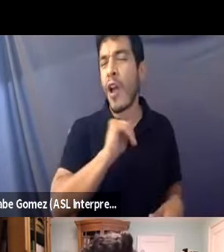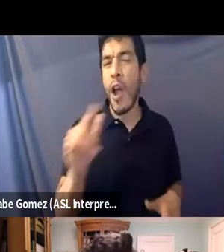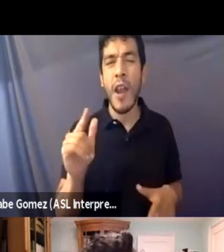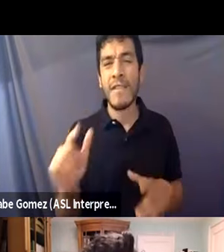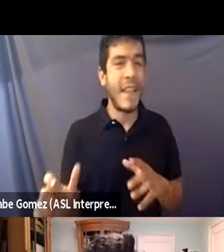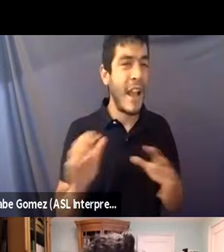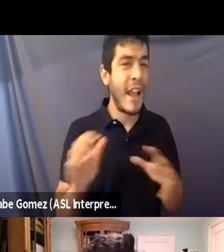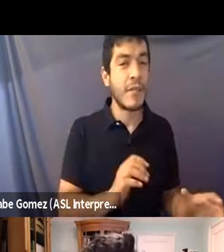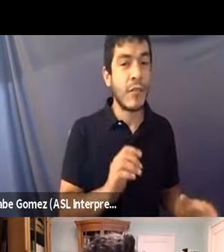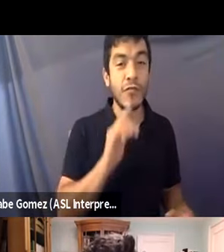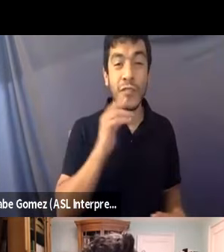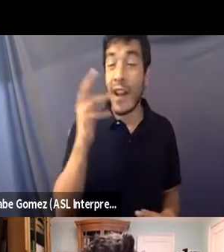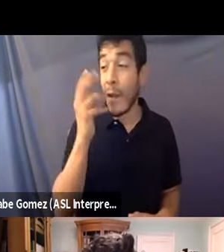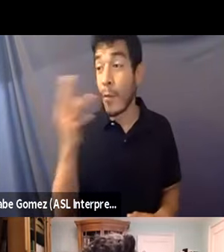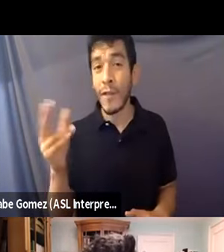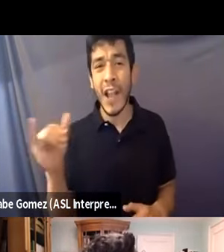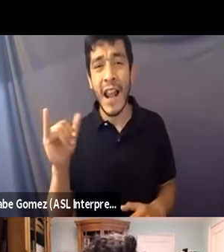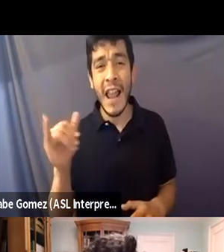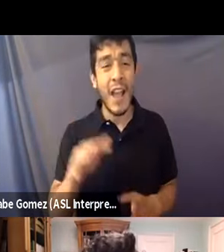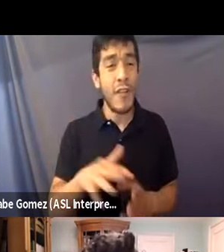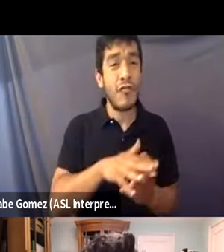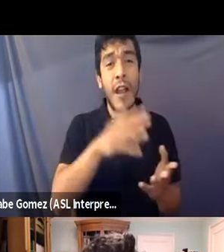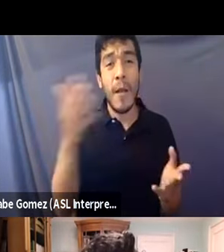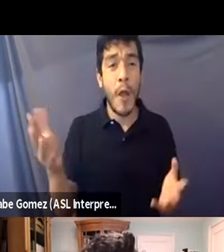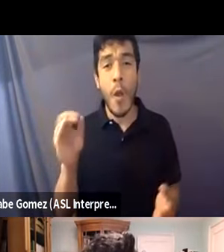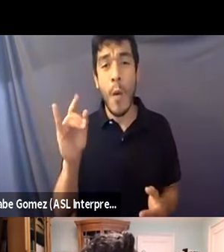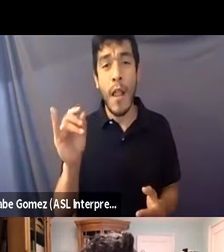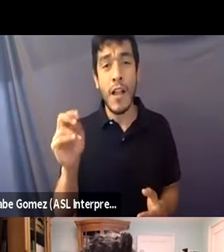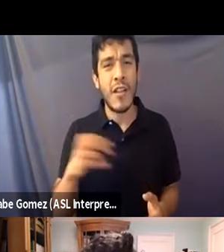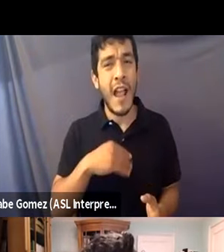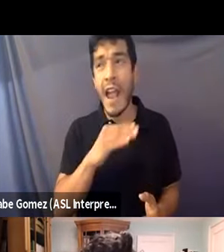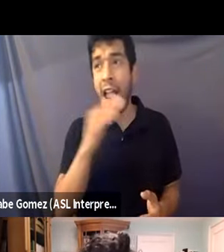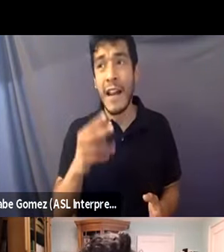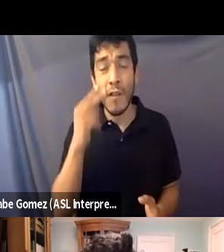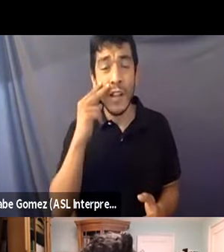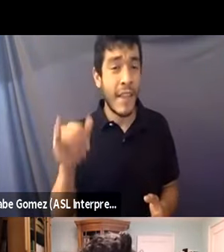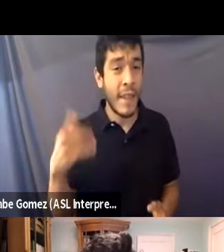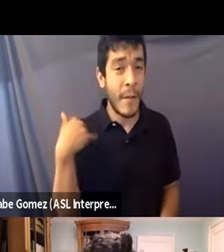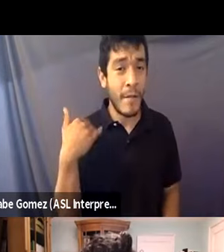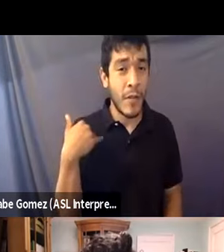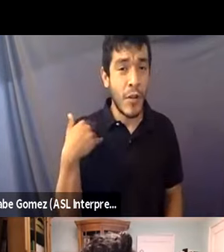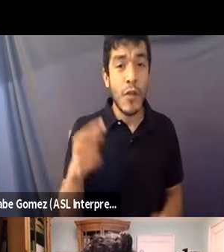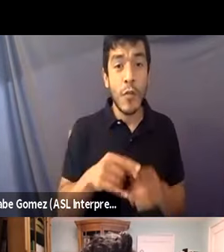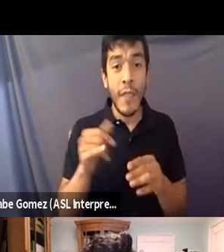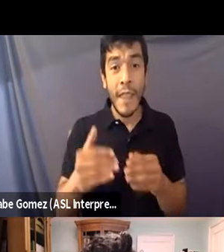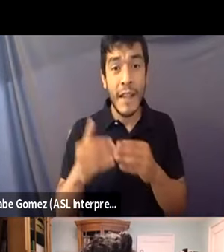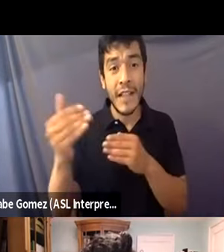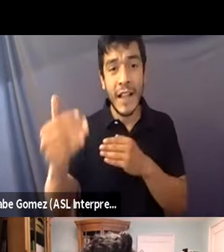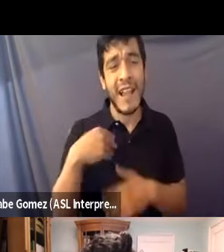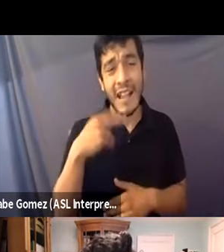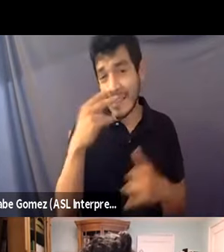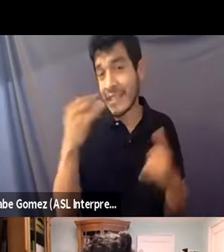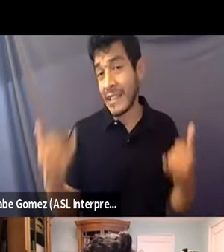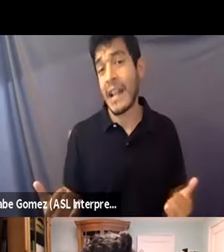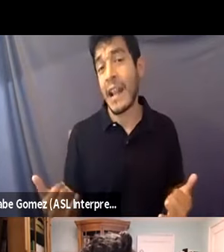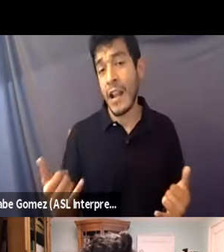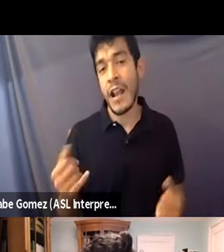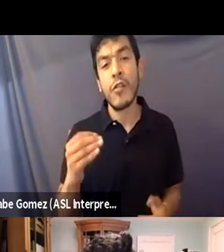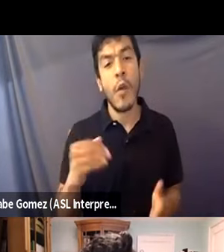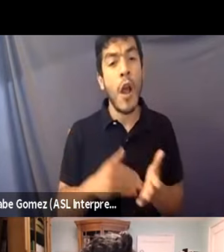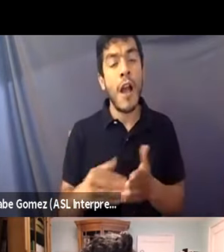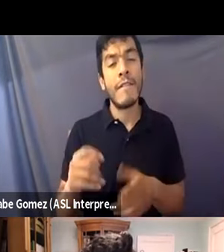is beautiful. It's like the rainbow coalition. I've never seen that, you know, to the extent that I've been seeing now. And so oftentimes, even